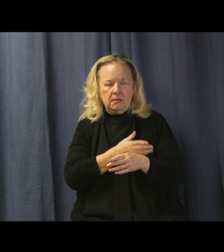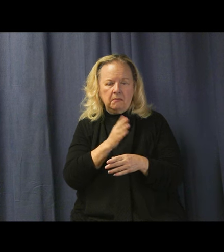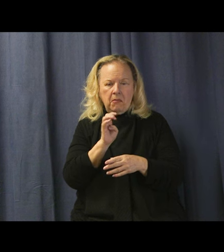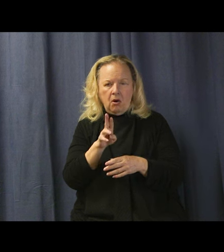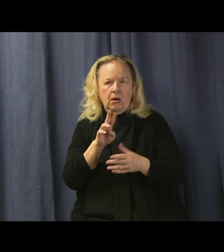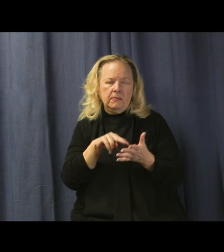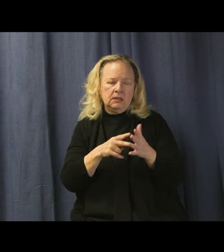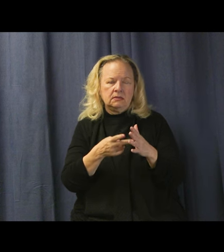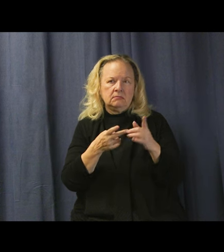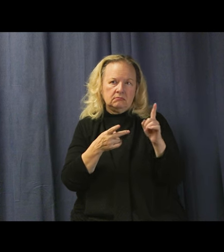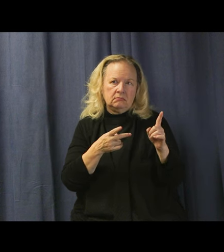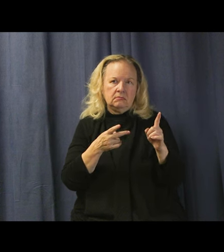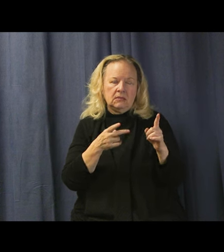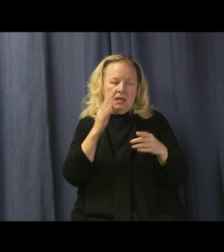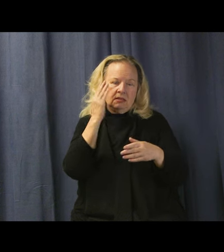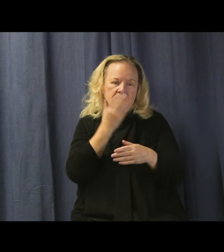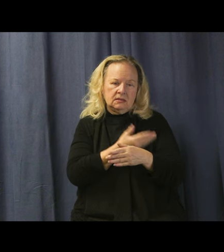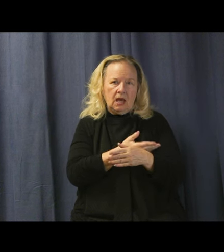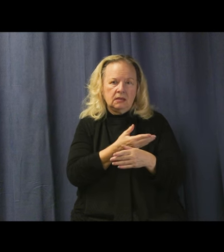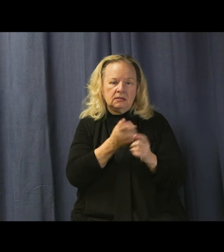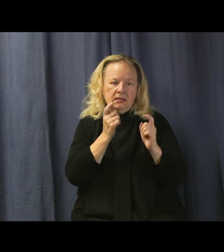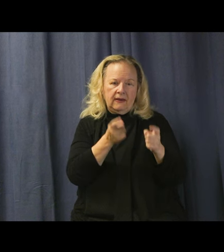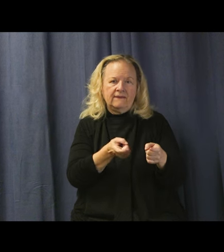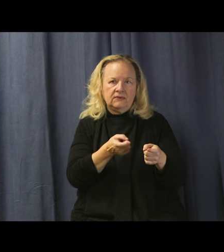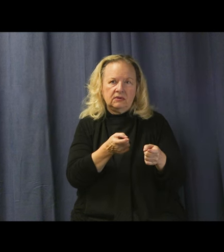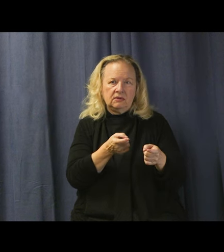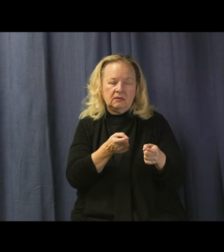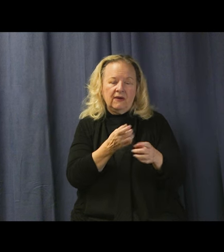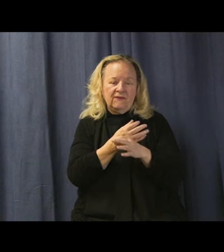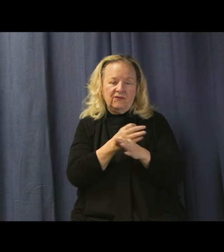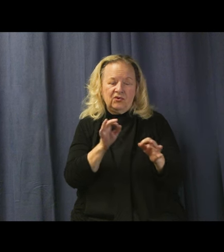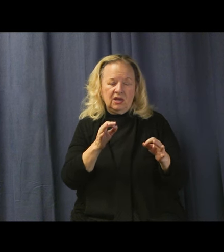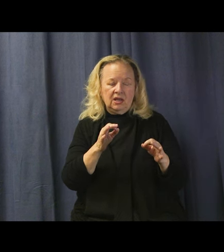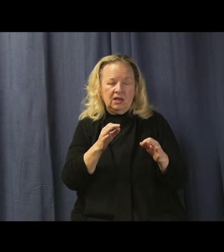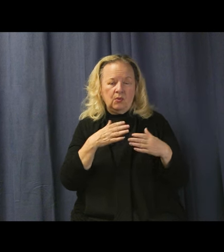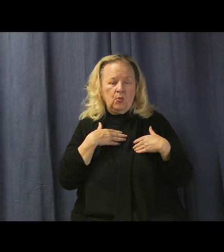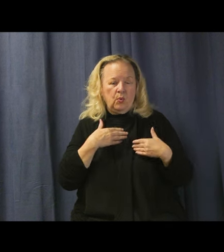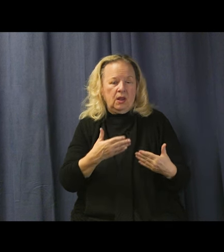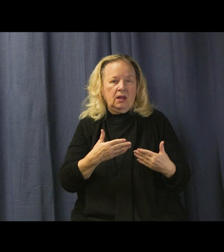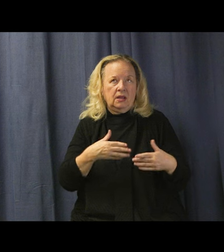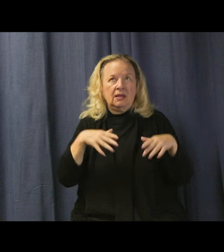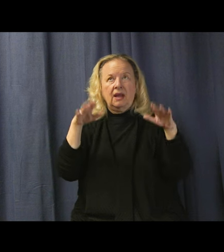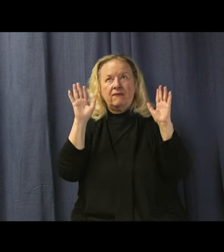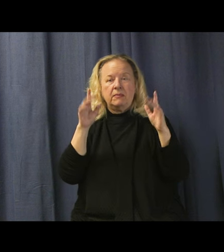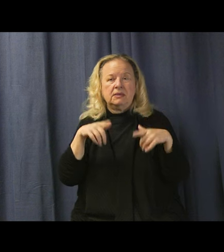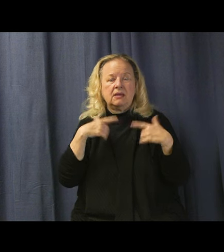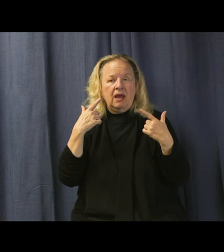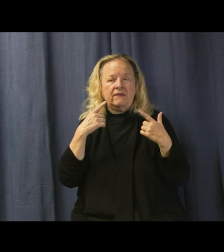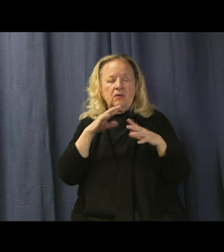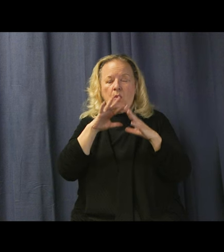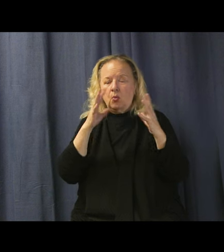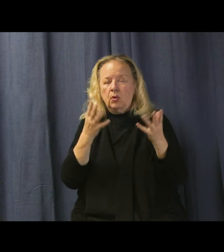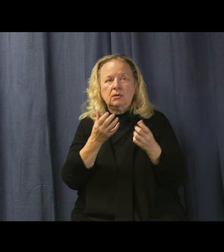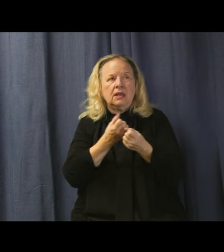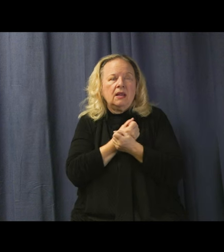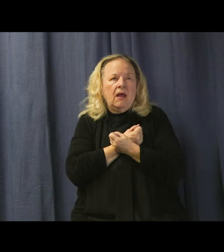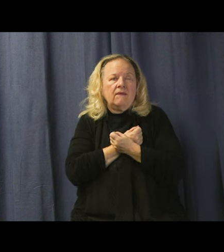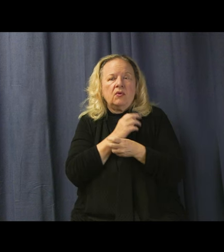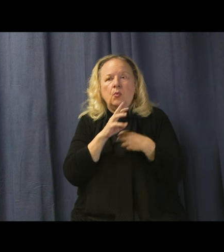in the word Bereshit, it's the son's gift. He freely gave his life, and God so loved the world, he gave his begotten